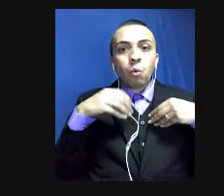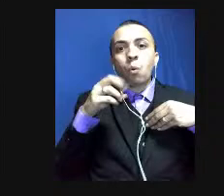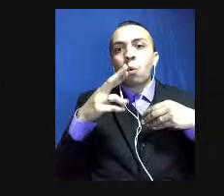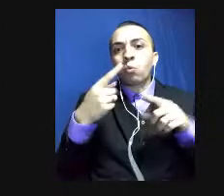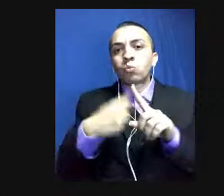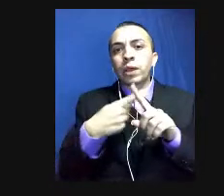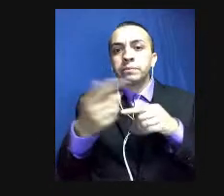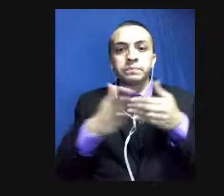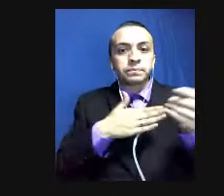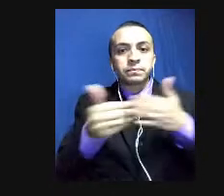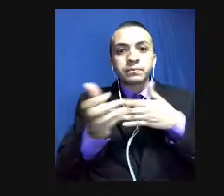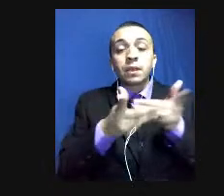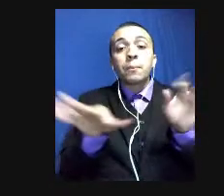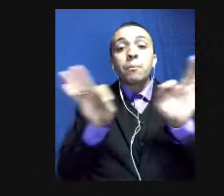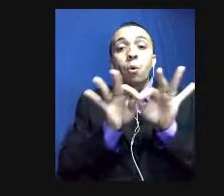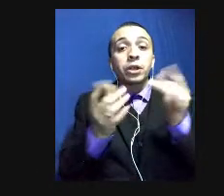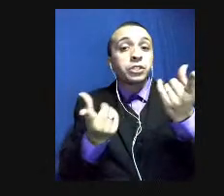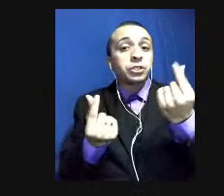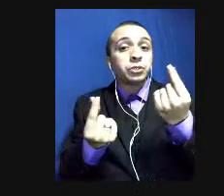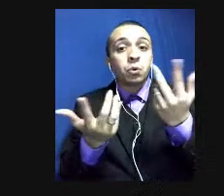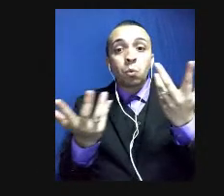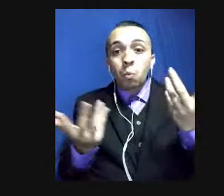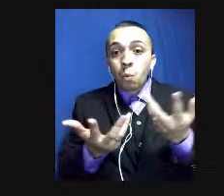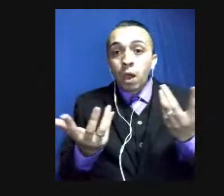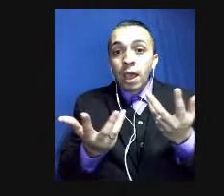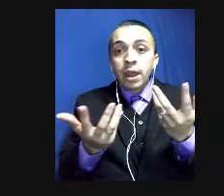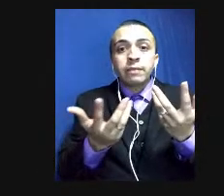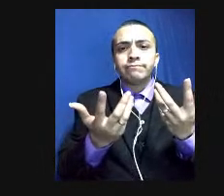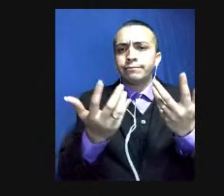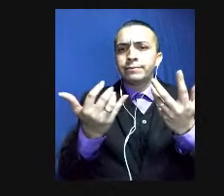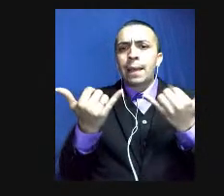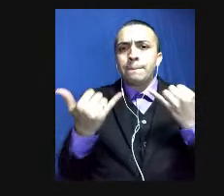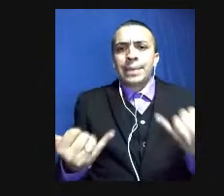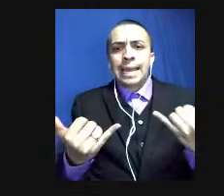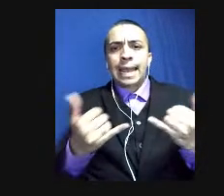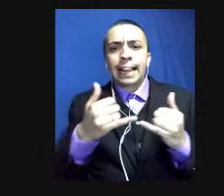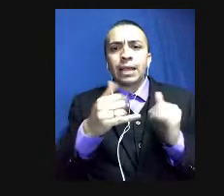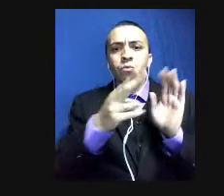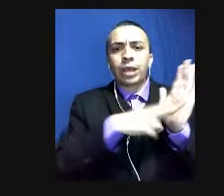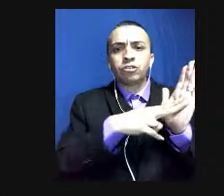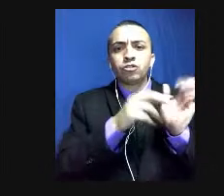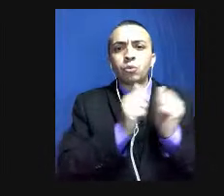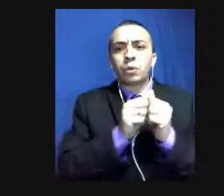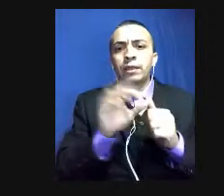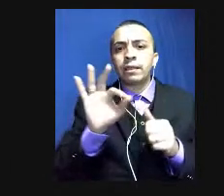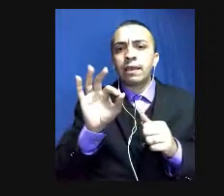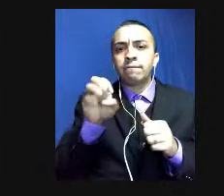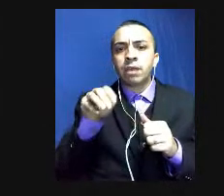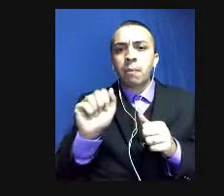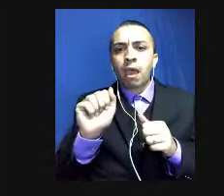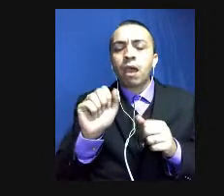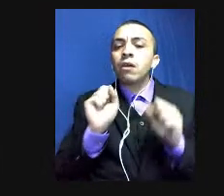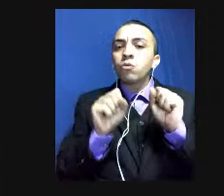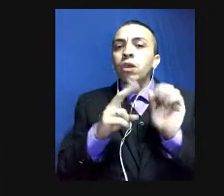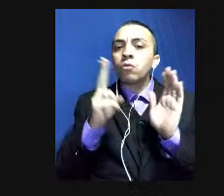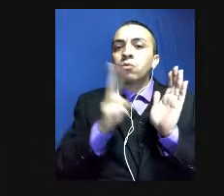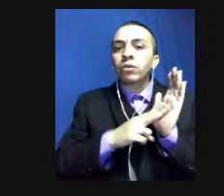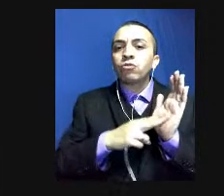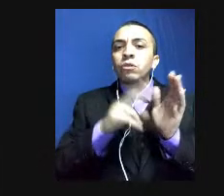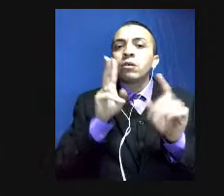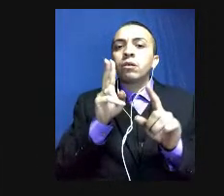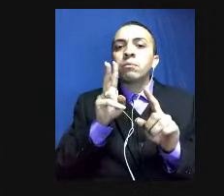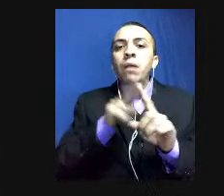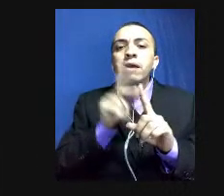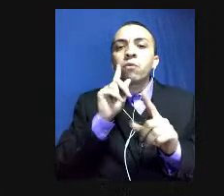most important thing to do is immediately register with FEMA. You can register and apply for assistance if you were